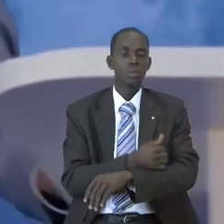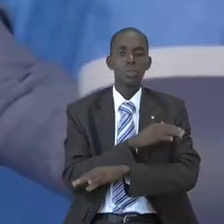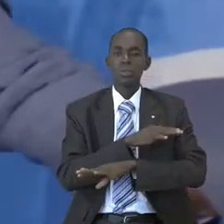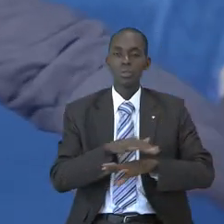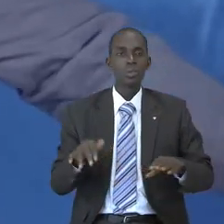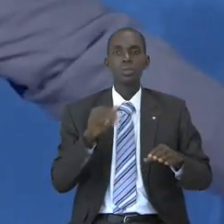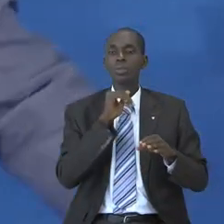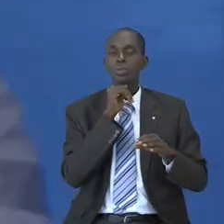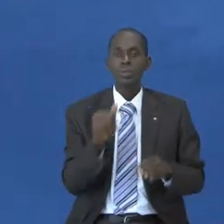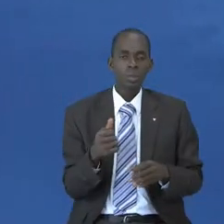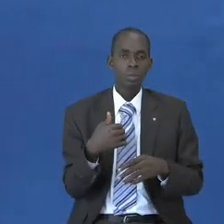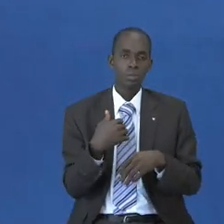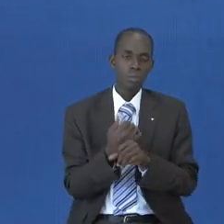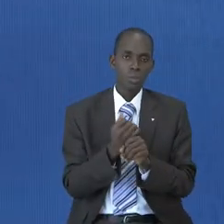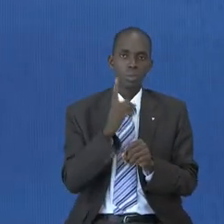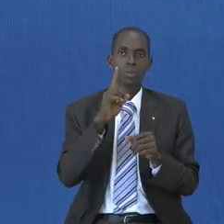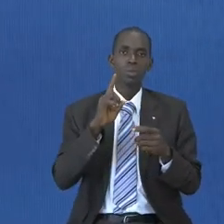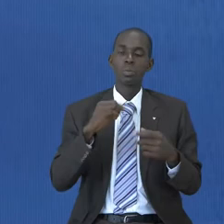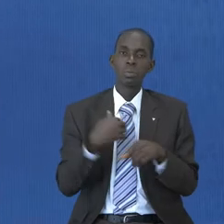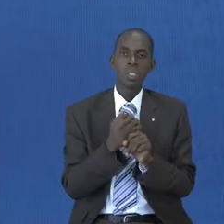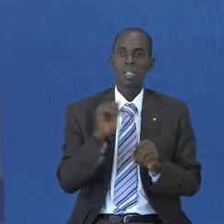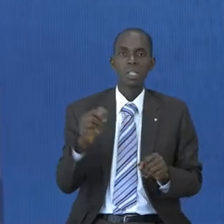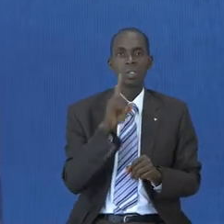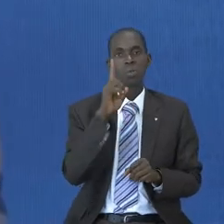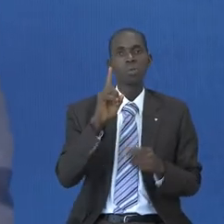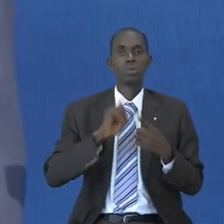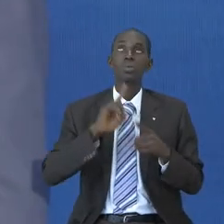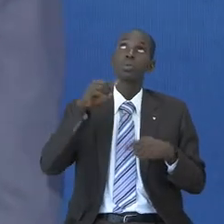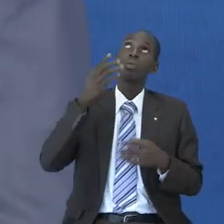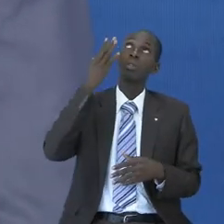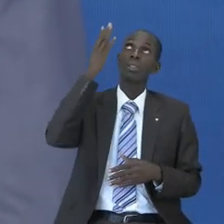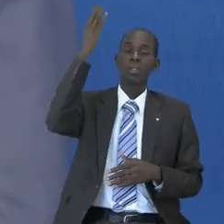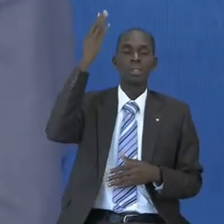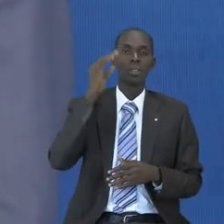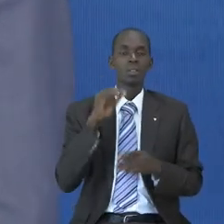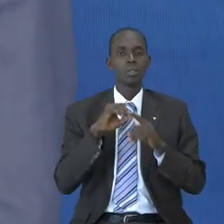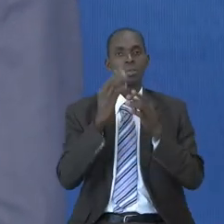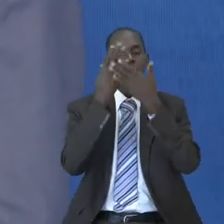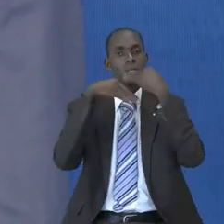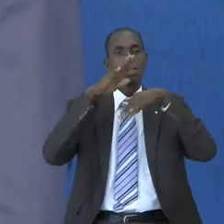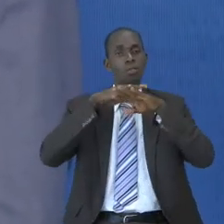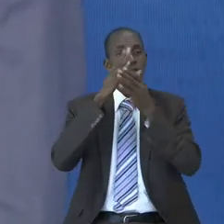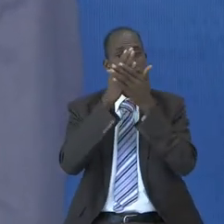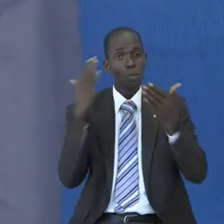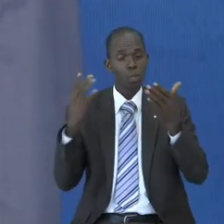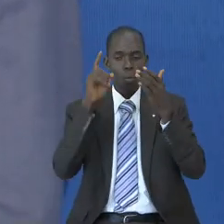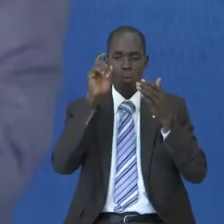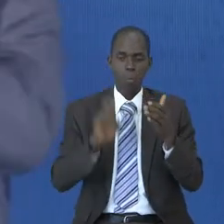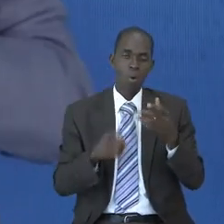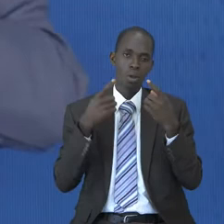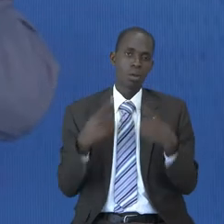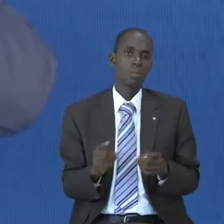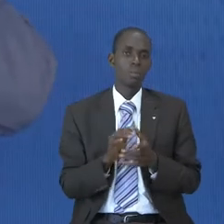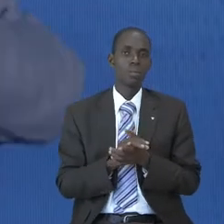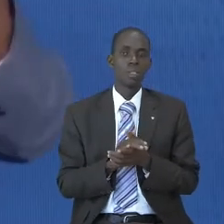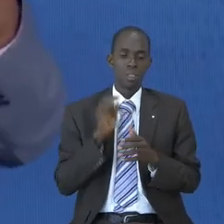not qualify anyone to get to heaven. Something must happen in